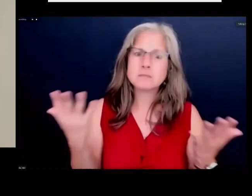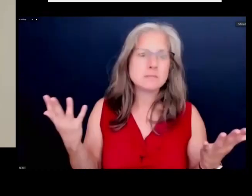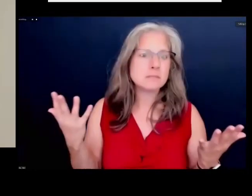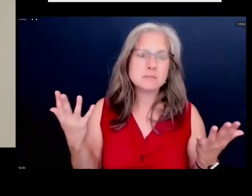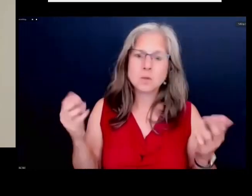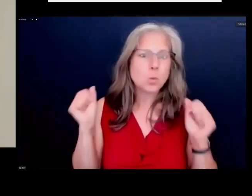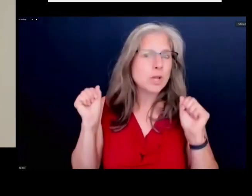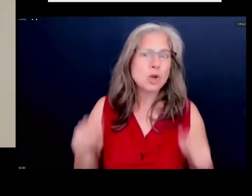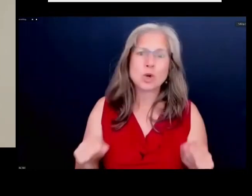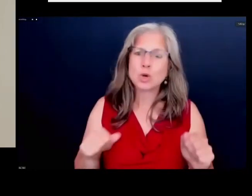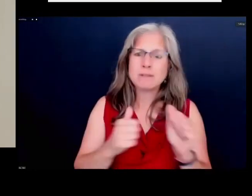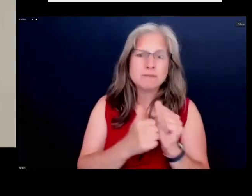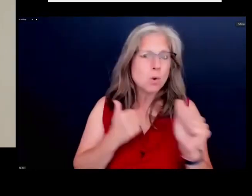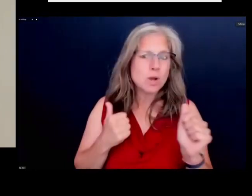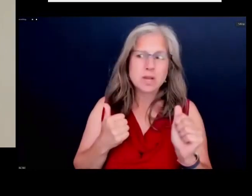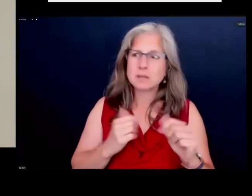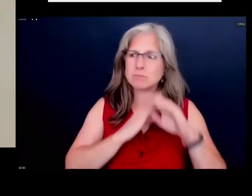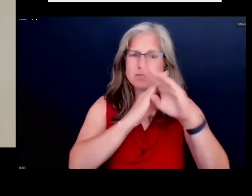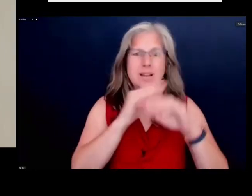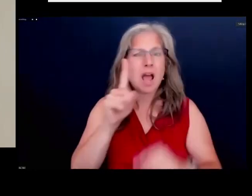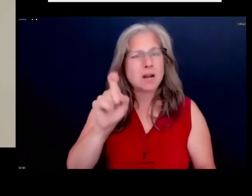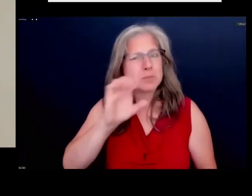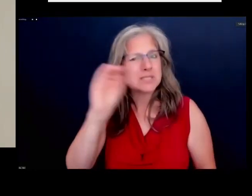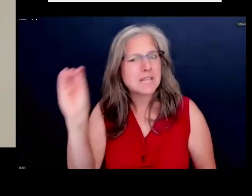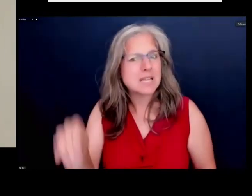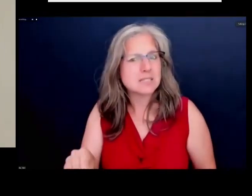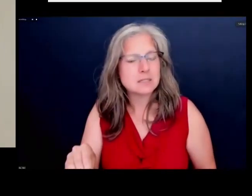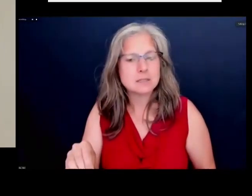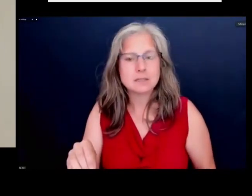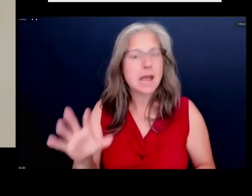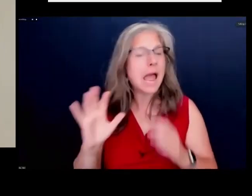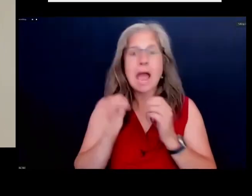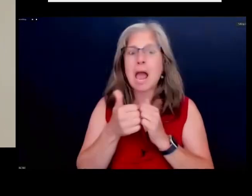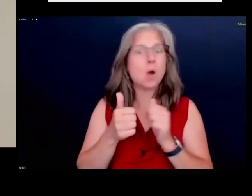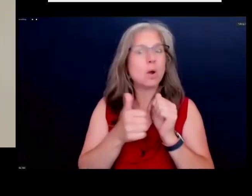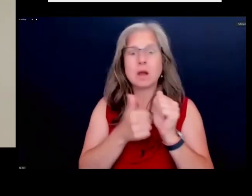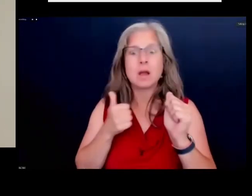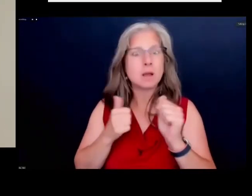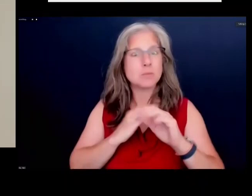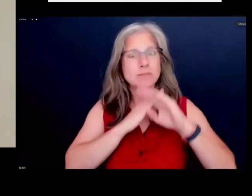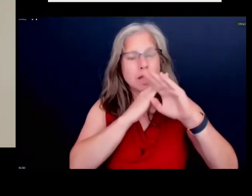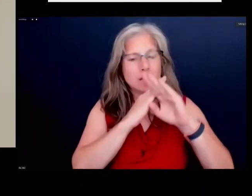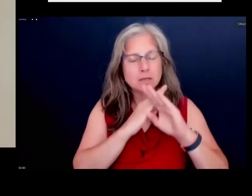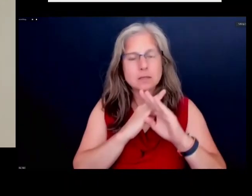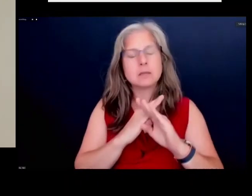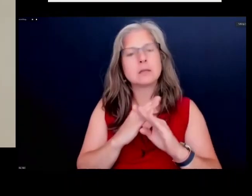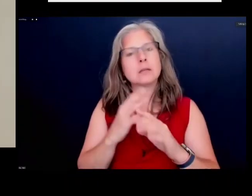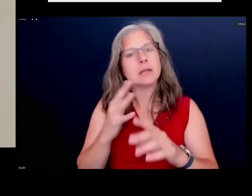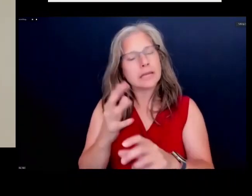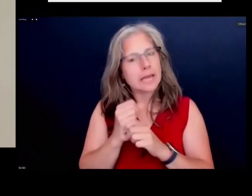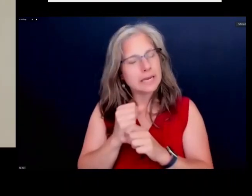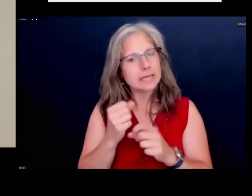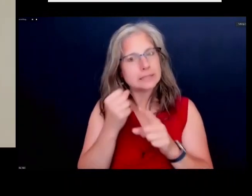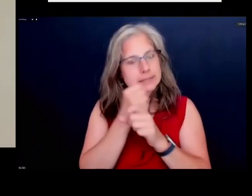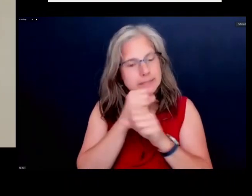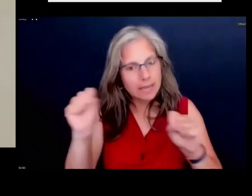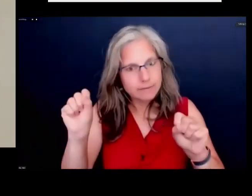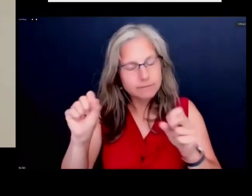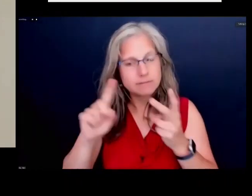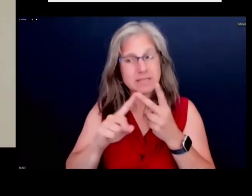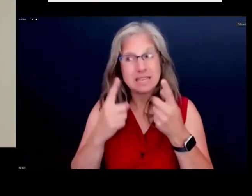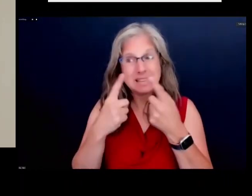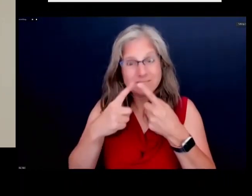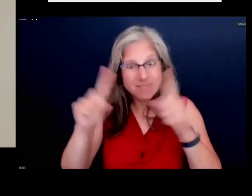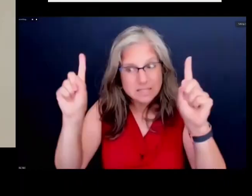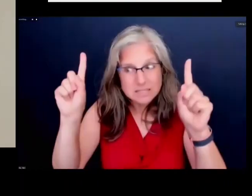this is 100% preventable. The way to prevent this is by getting the very safe and